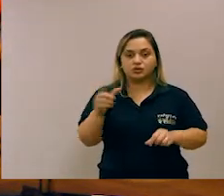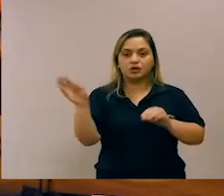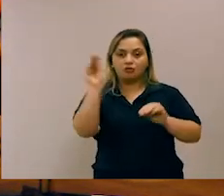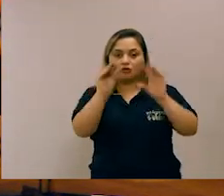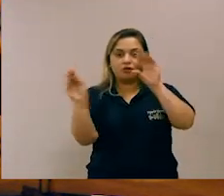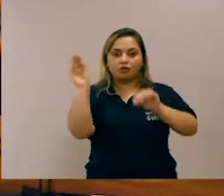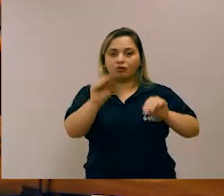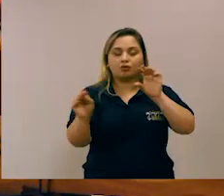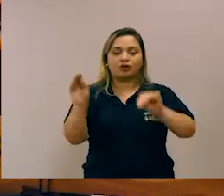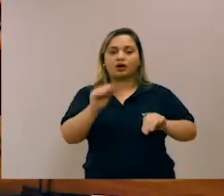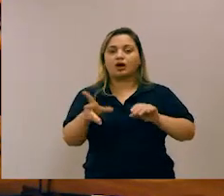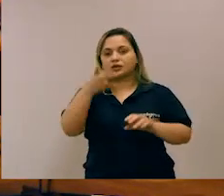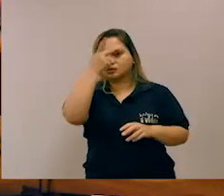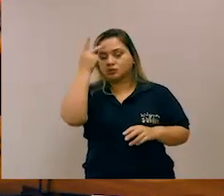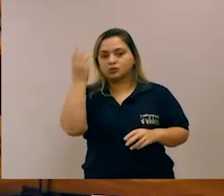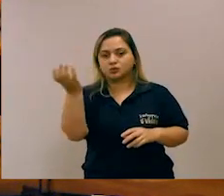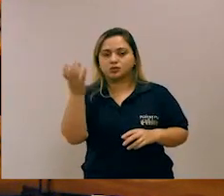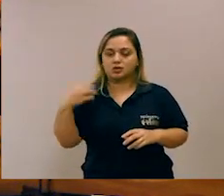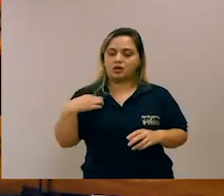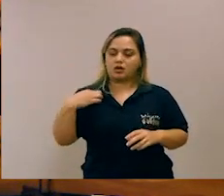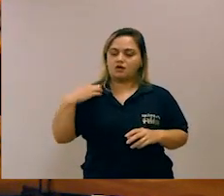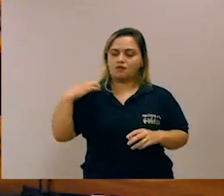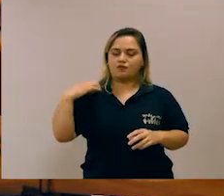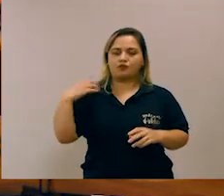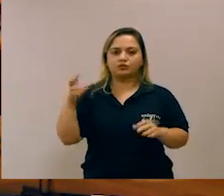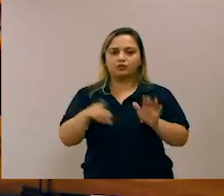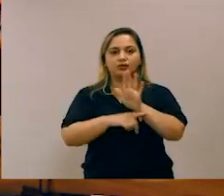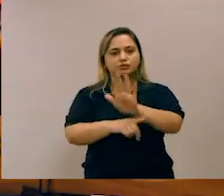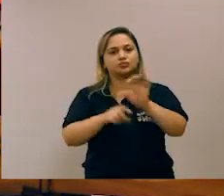they can offer to assist you your work.